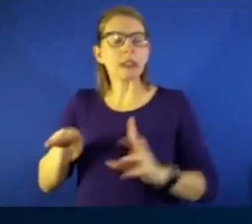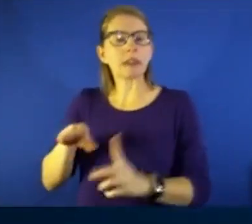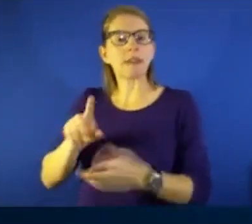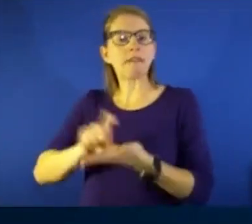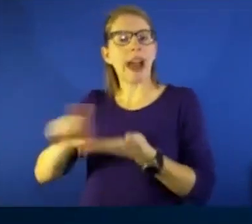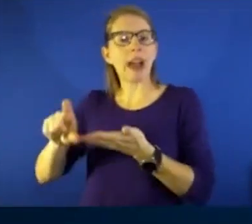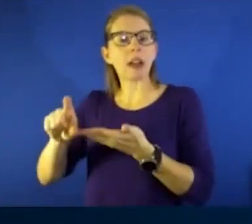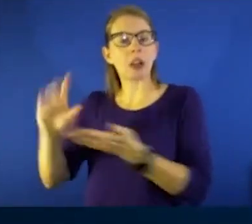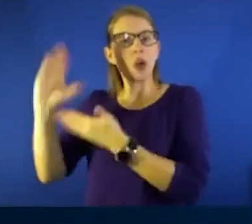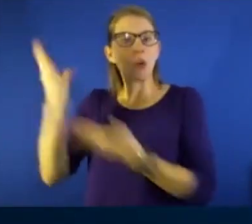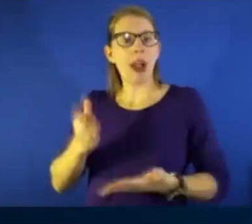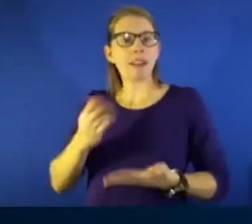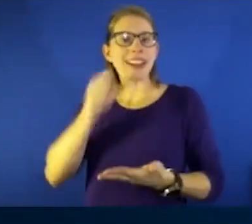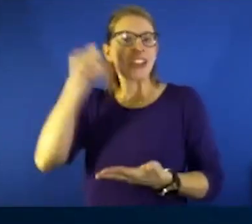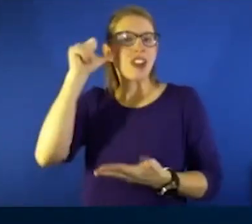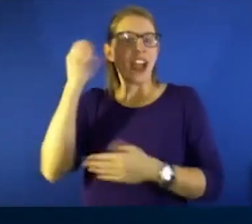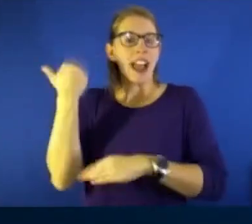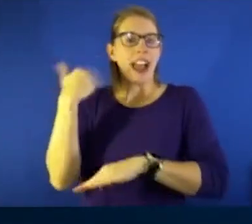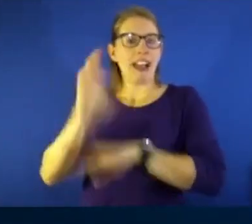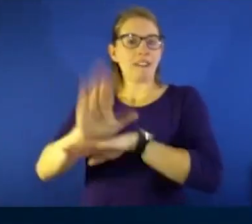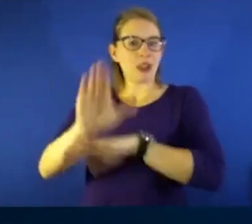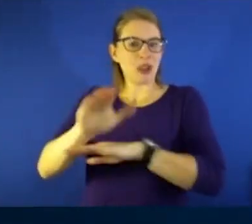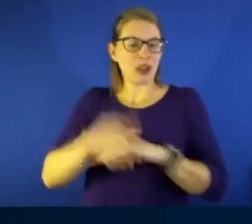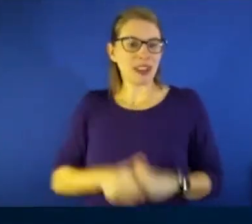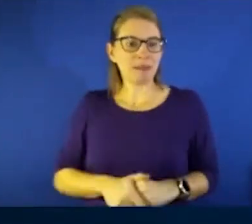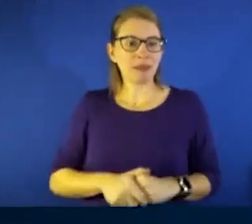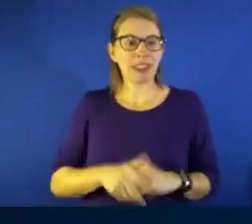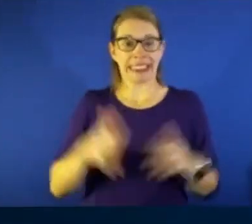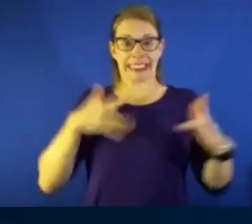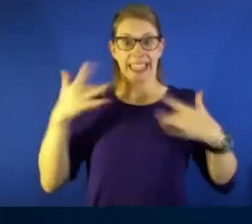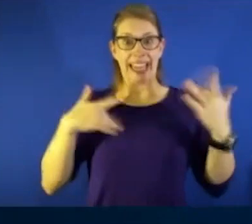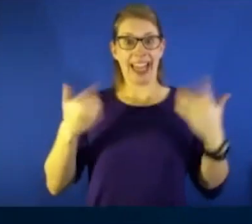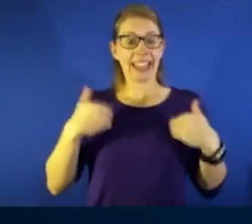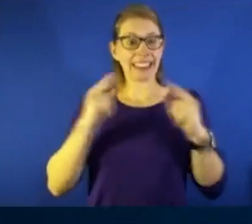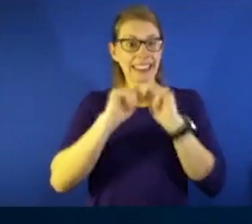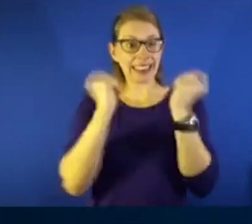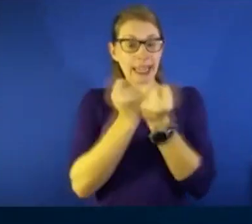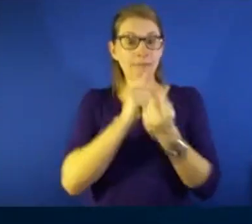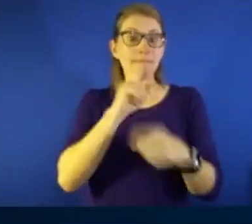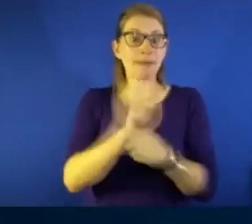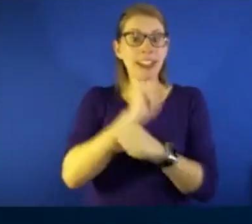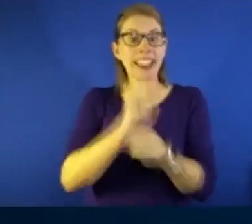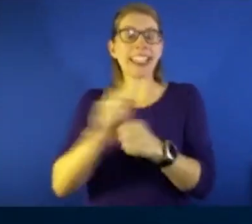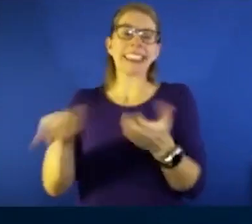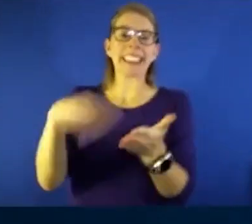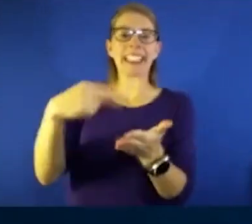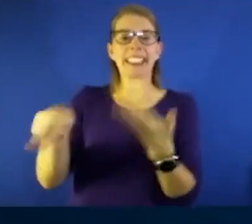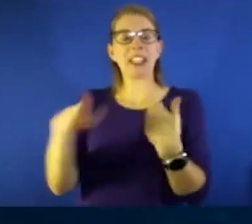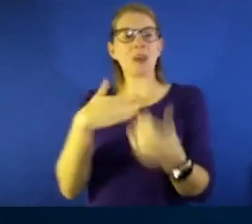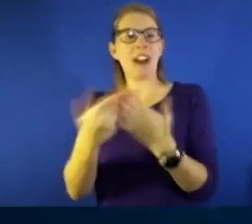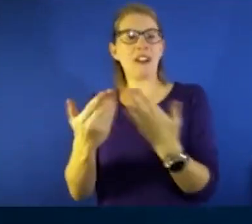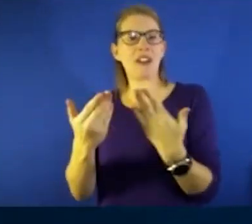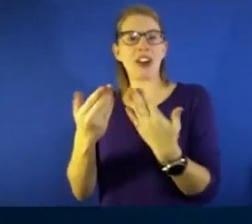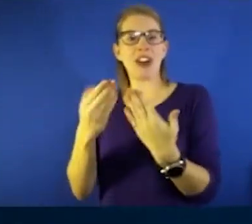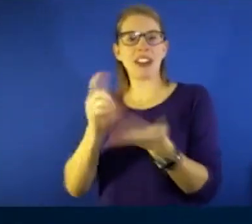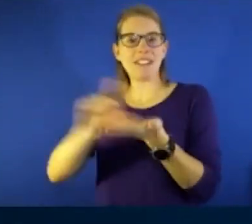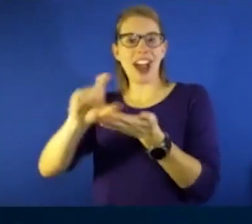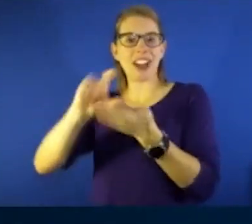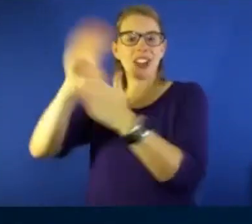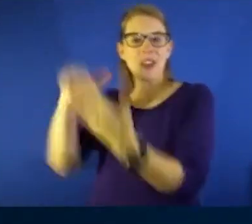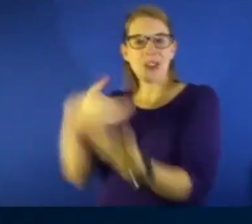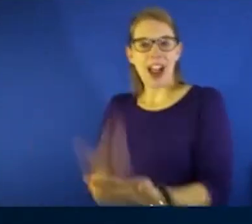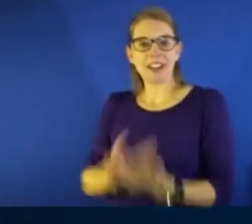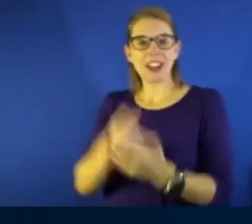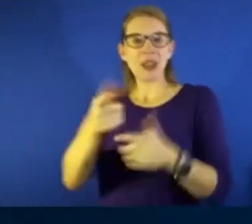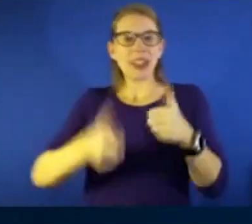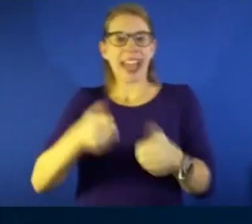yesterday afternoon. We were excited. We had teams literally dancing when the vials came in. Adam, so yes. you text me. Yes.